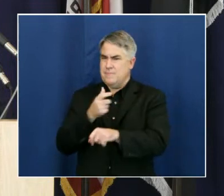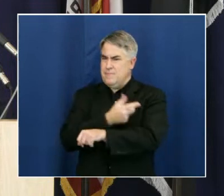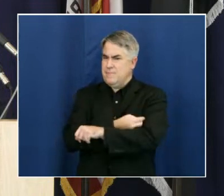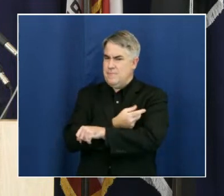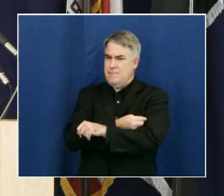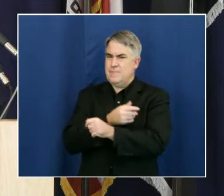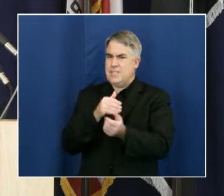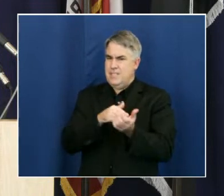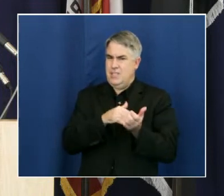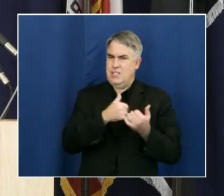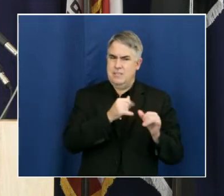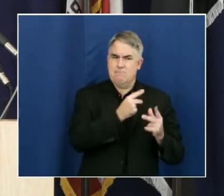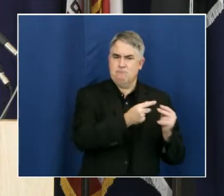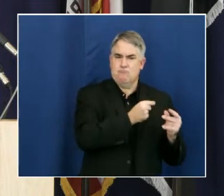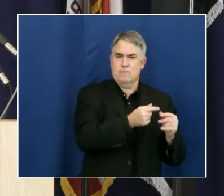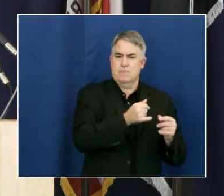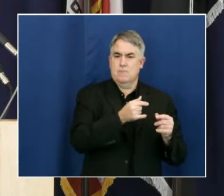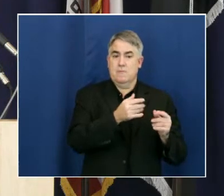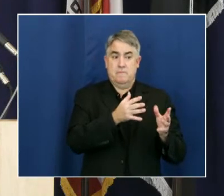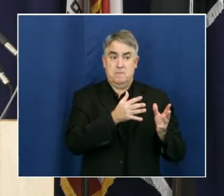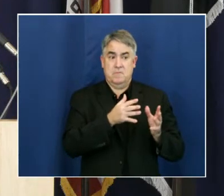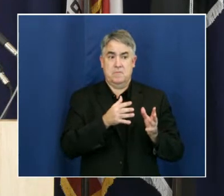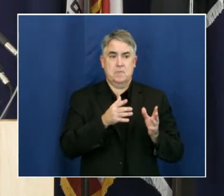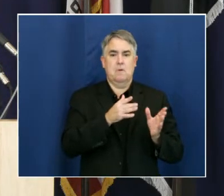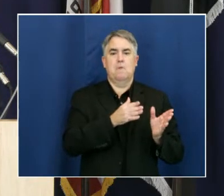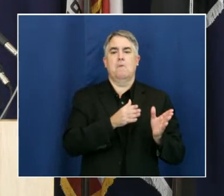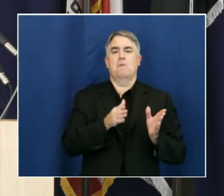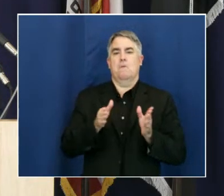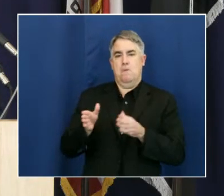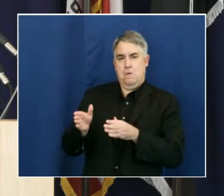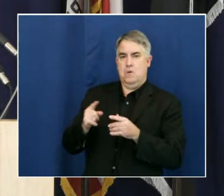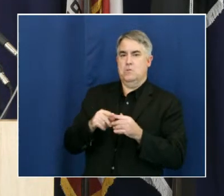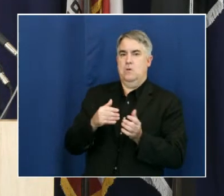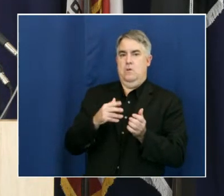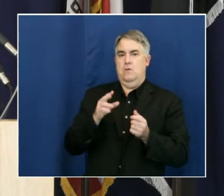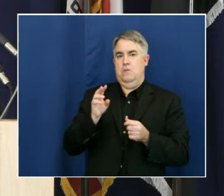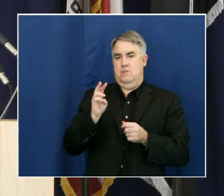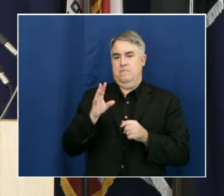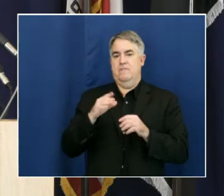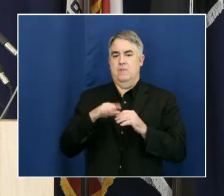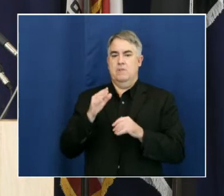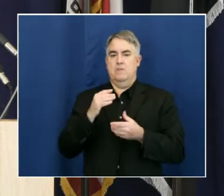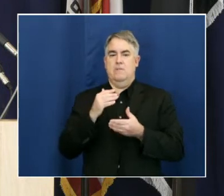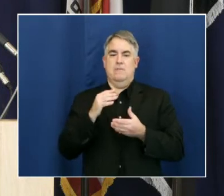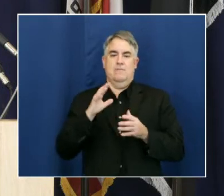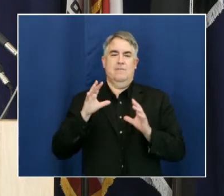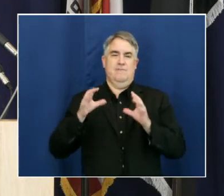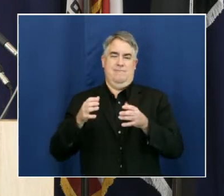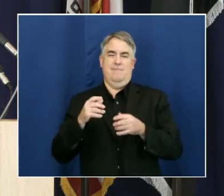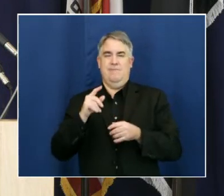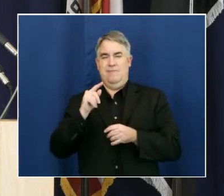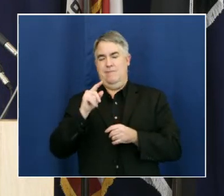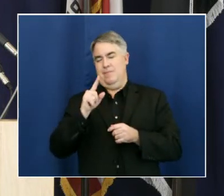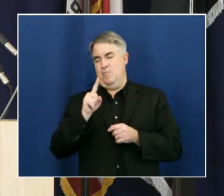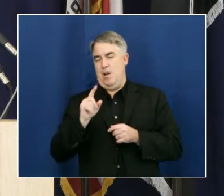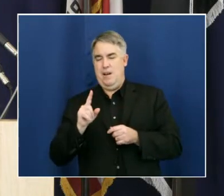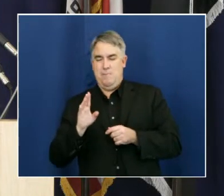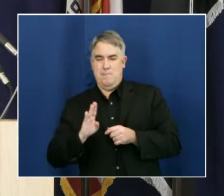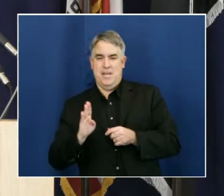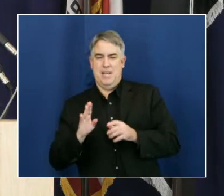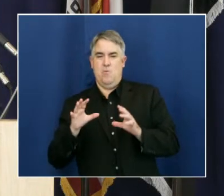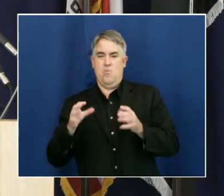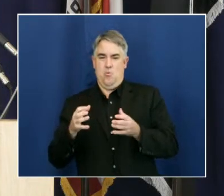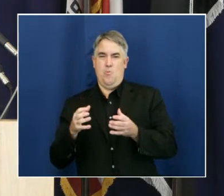now we can gradually move into Phase 1B, Tier 1. So again, providers and